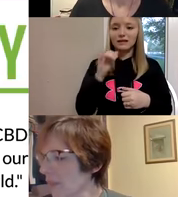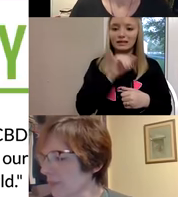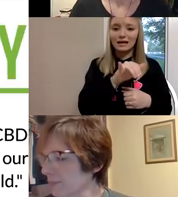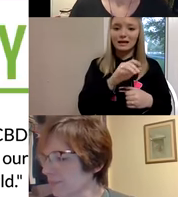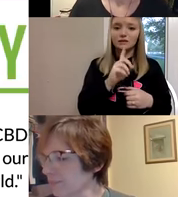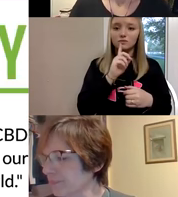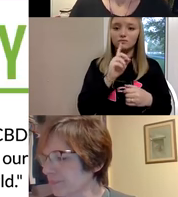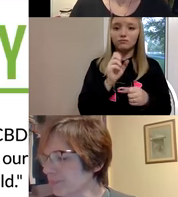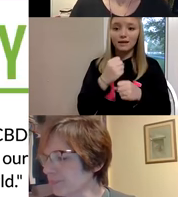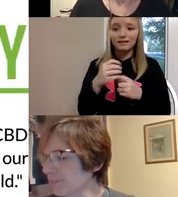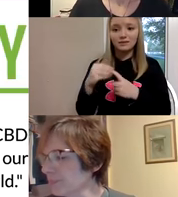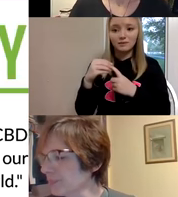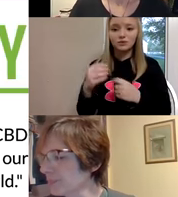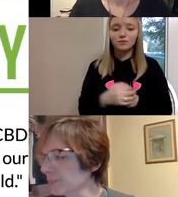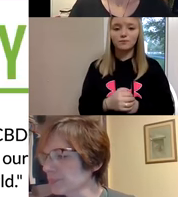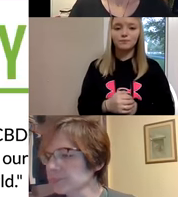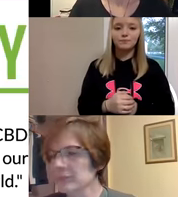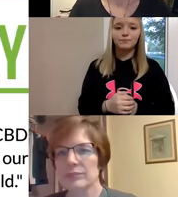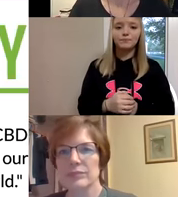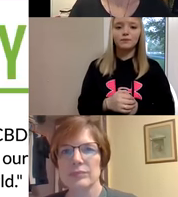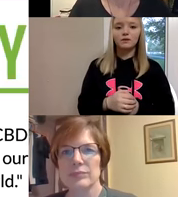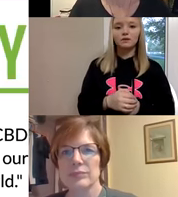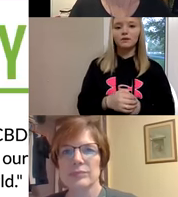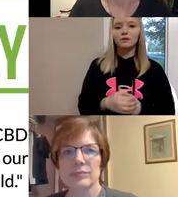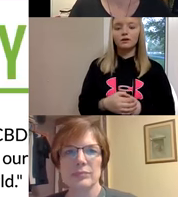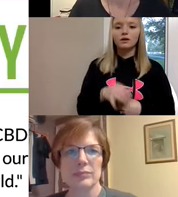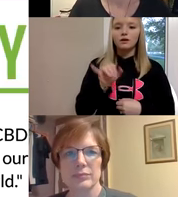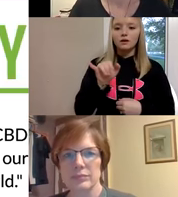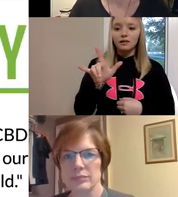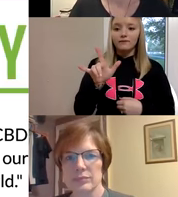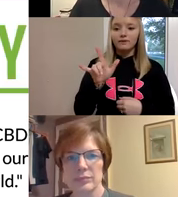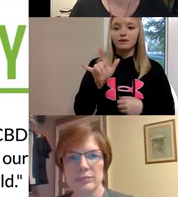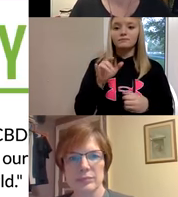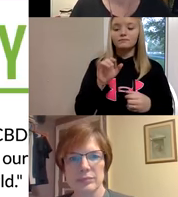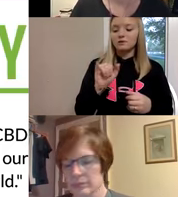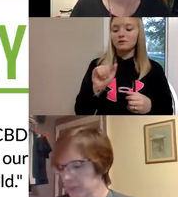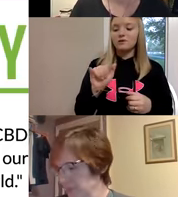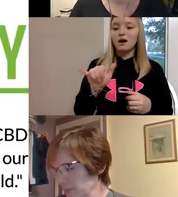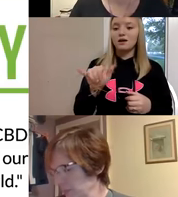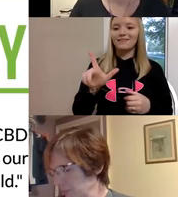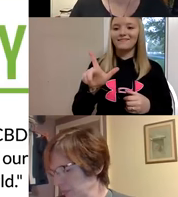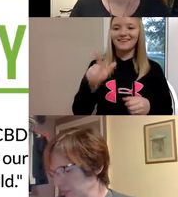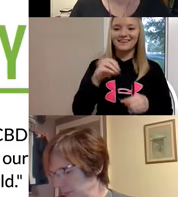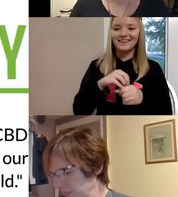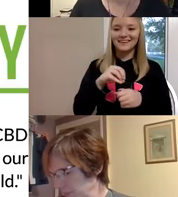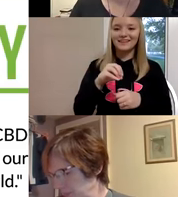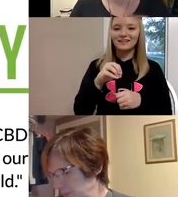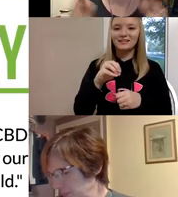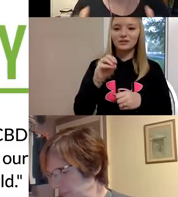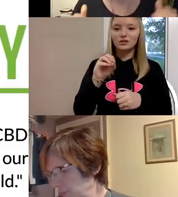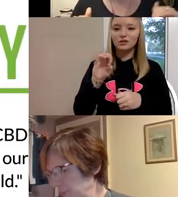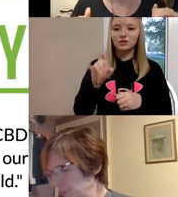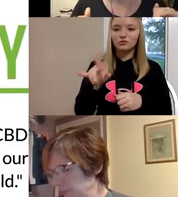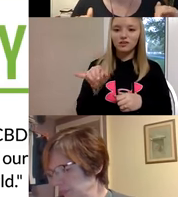So Young Living in July of 2019, on July 18th, 2019, actually,